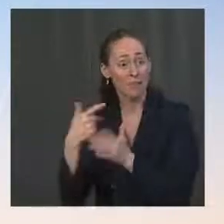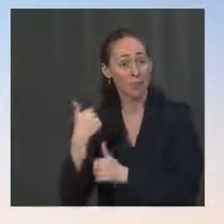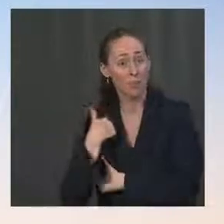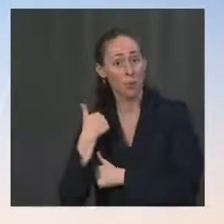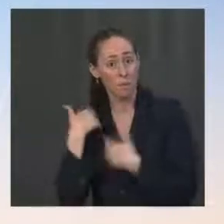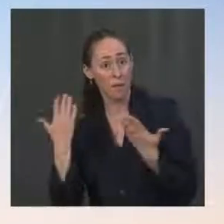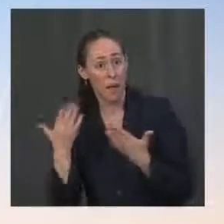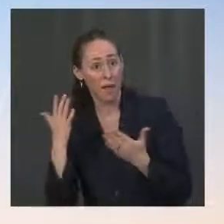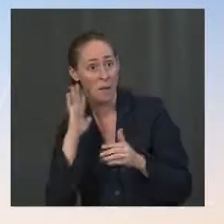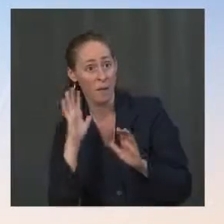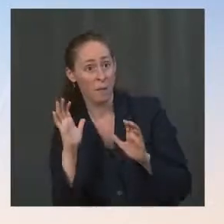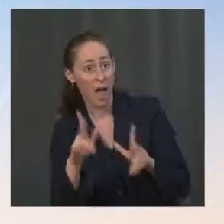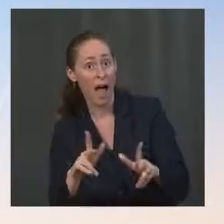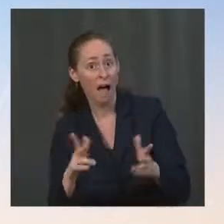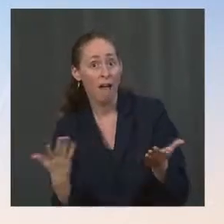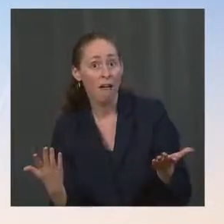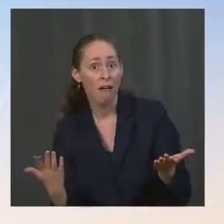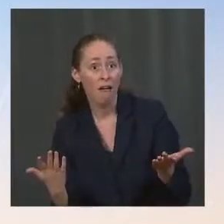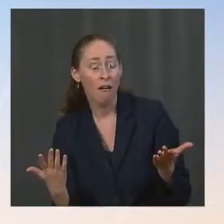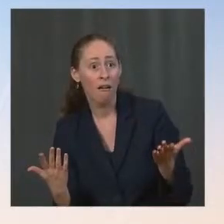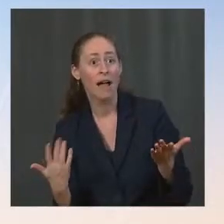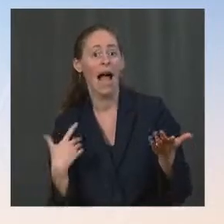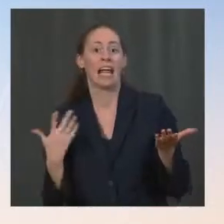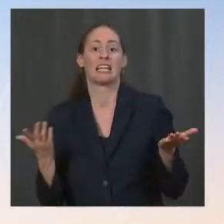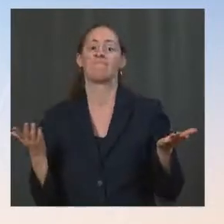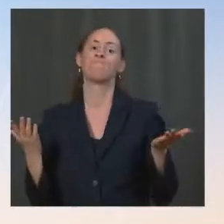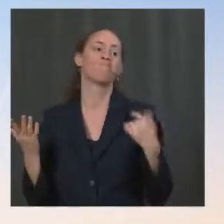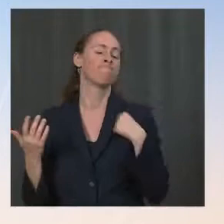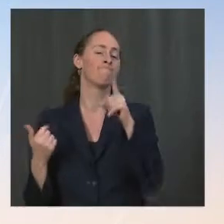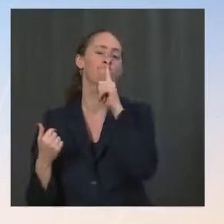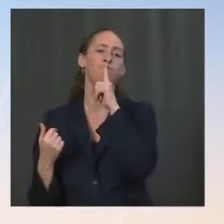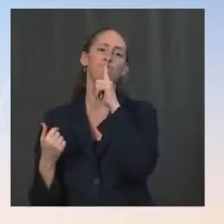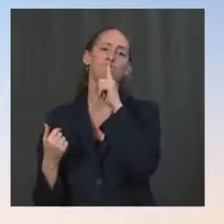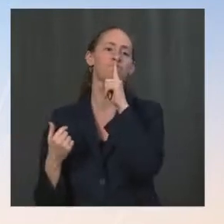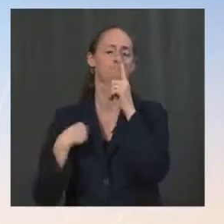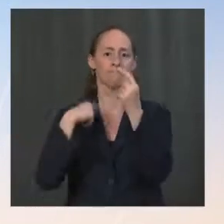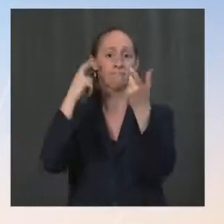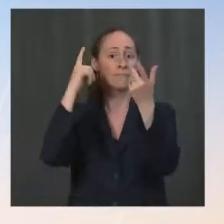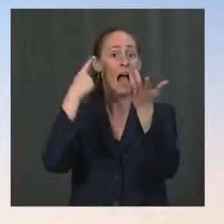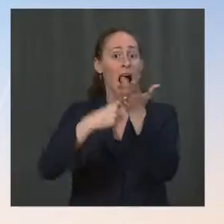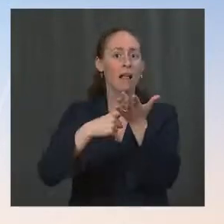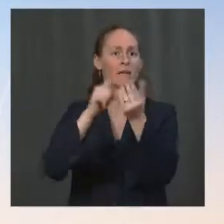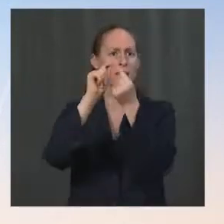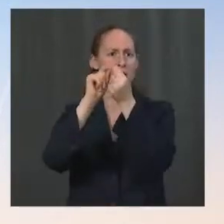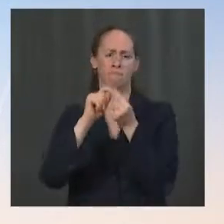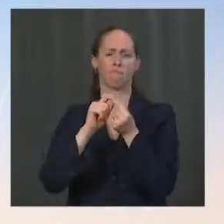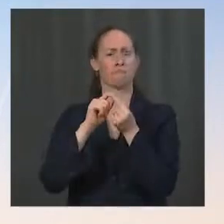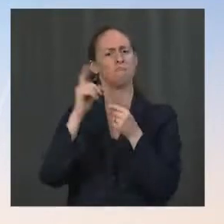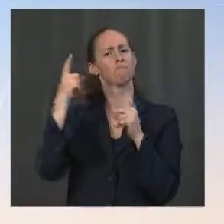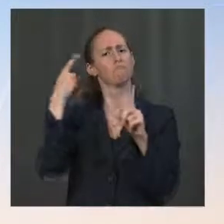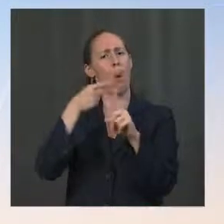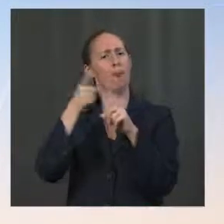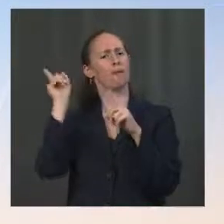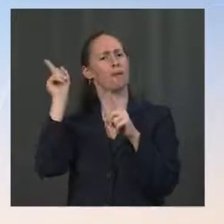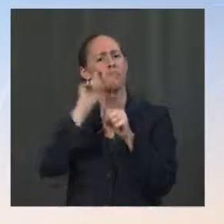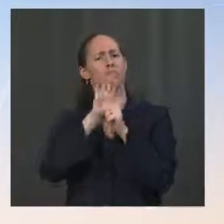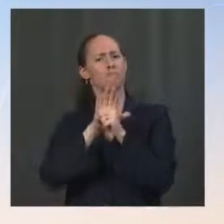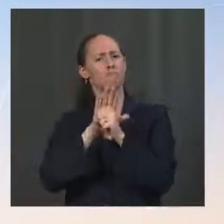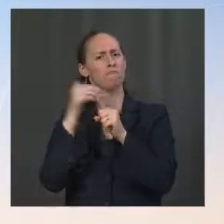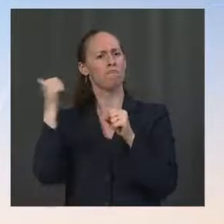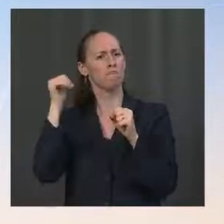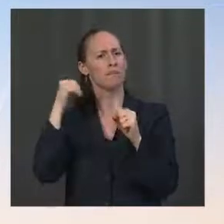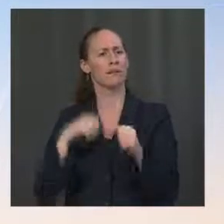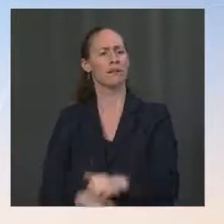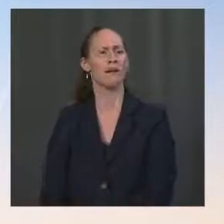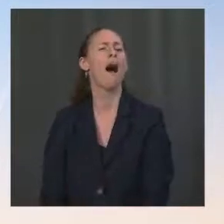after that. Again, I'm not going to get into the detail of what that would require, but his commitment remains until it's done. Understood. In terms of the commitment, just so it's clear